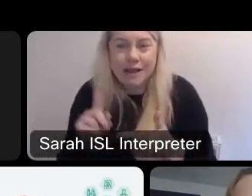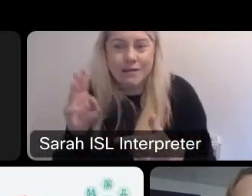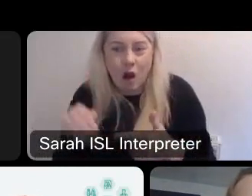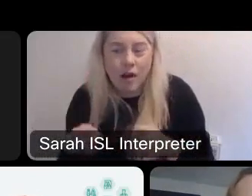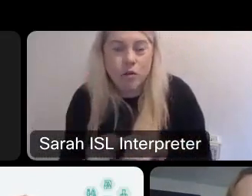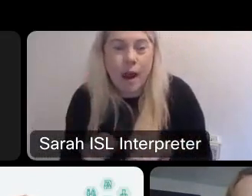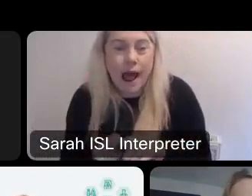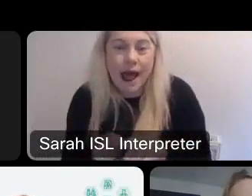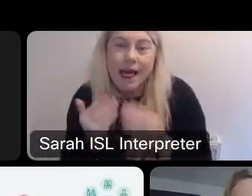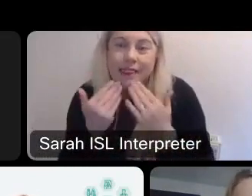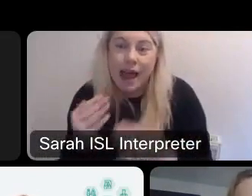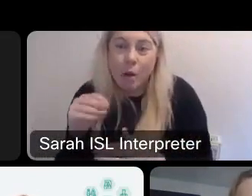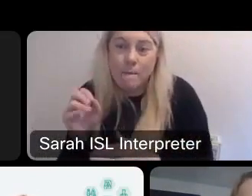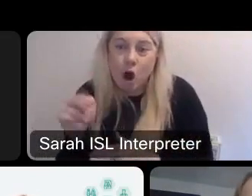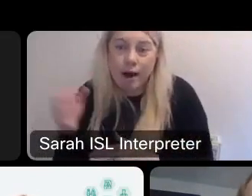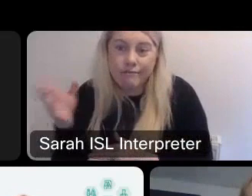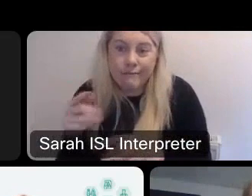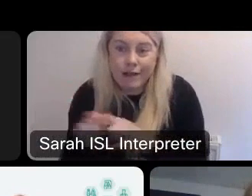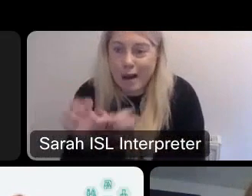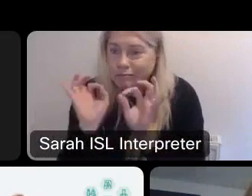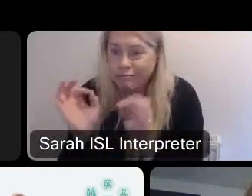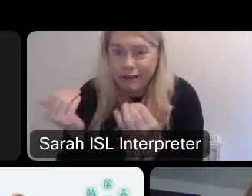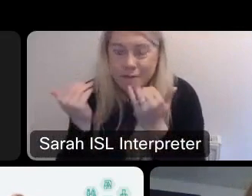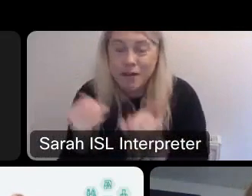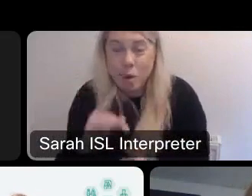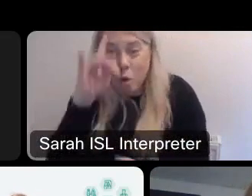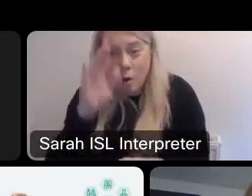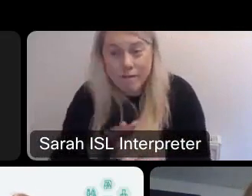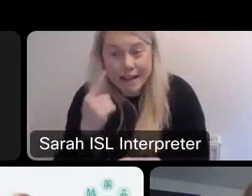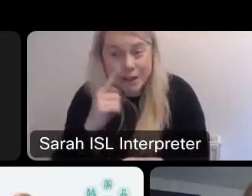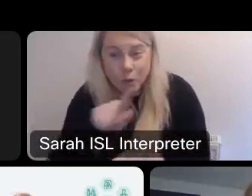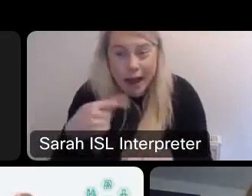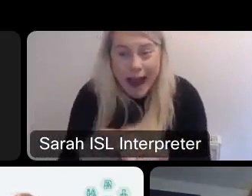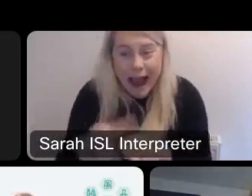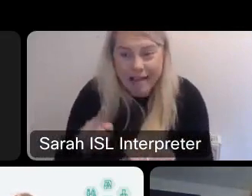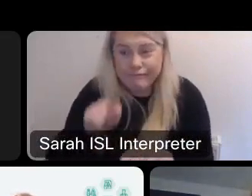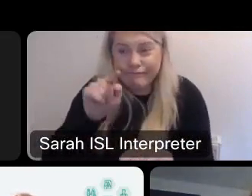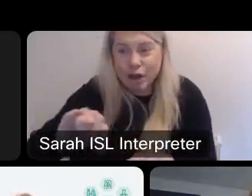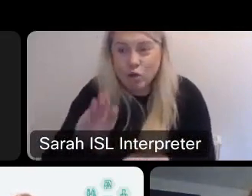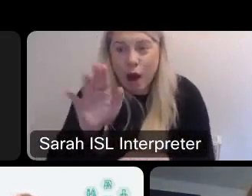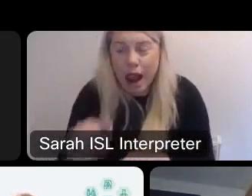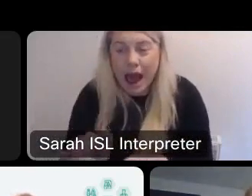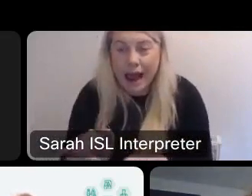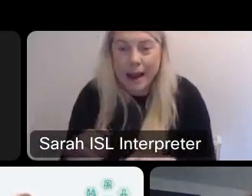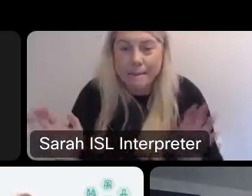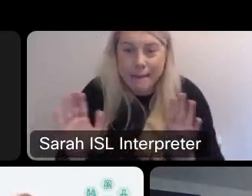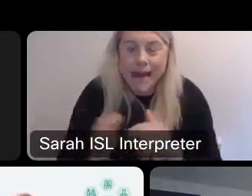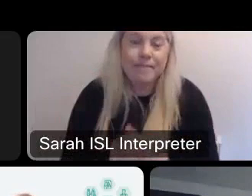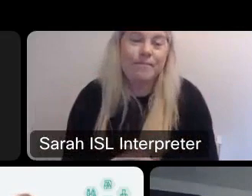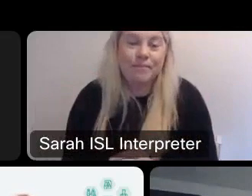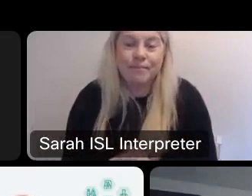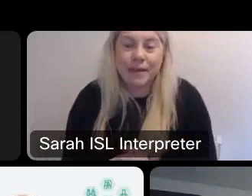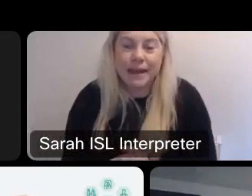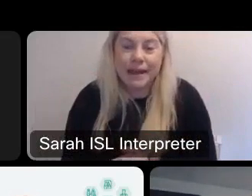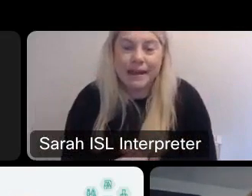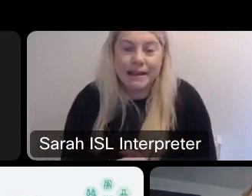Morgan. It was a really excellent webinar, and we hopefully see you all at the next webinar in July. Take care, everyone. Thank you.